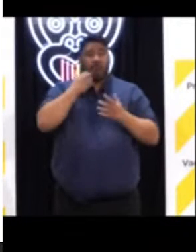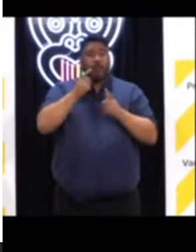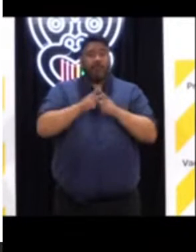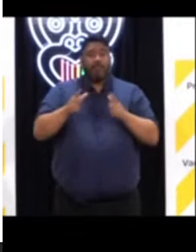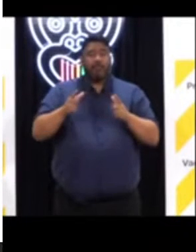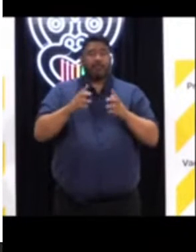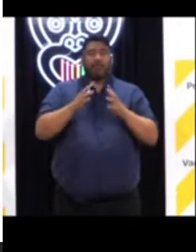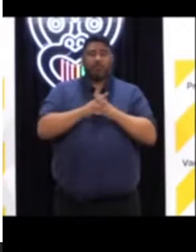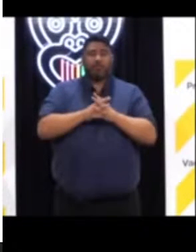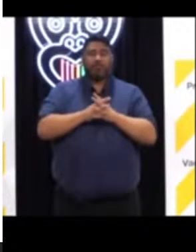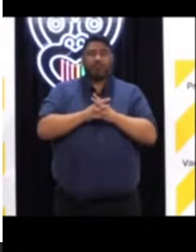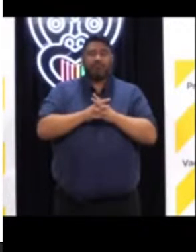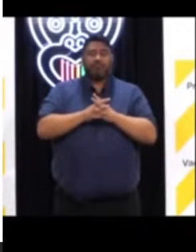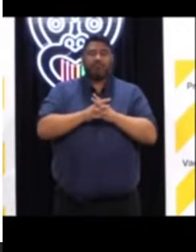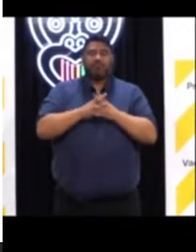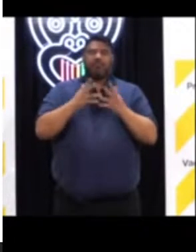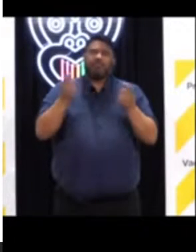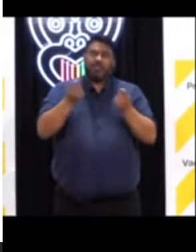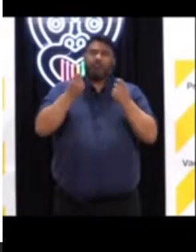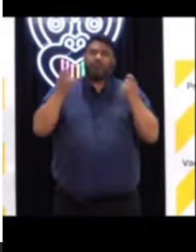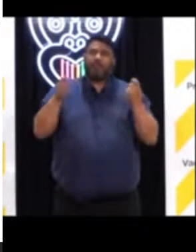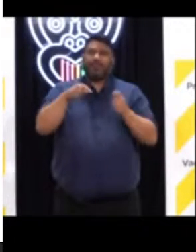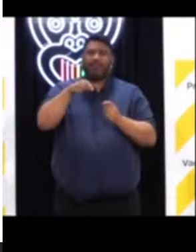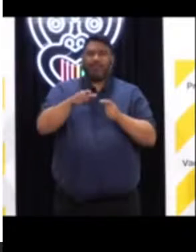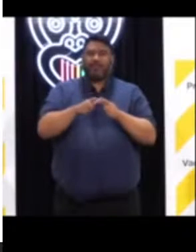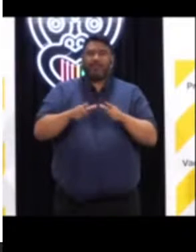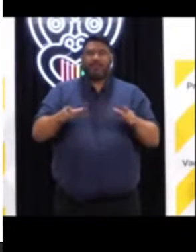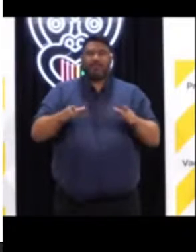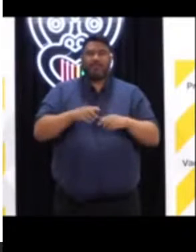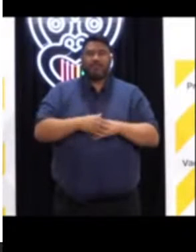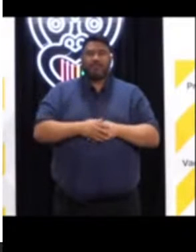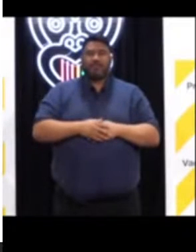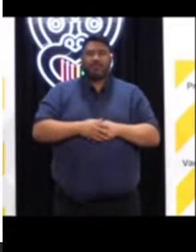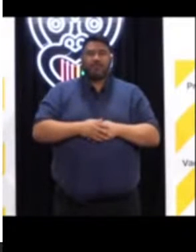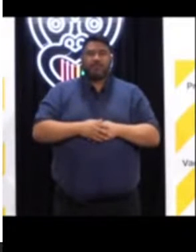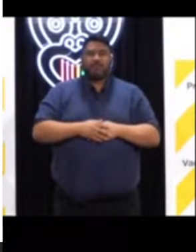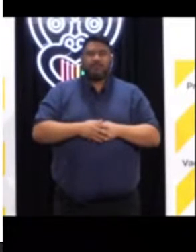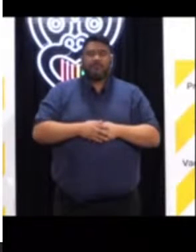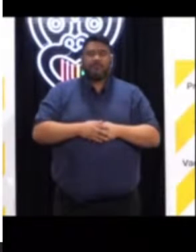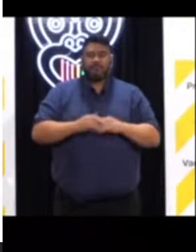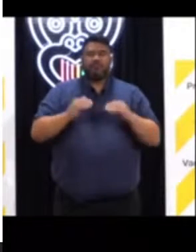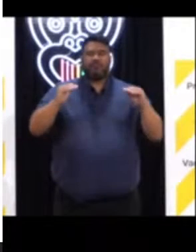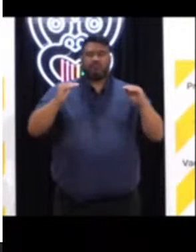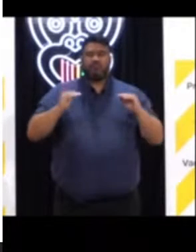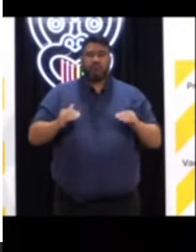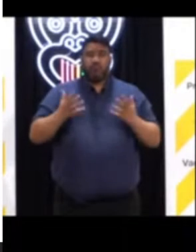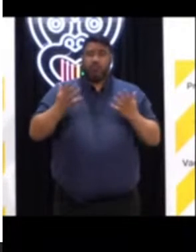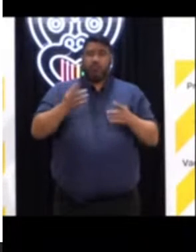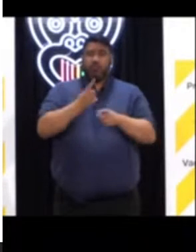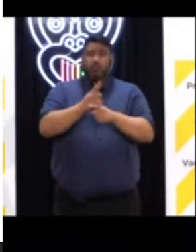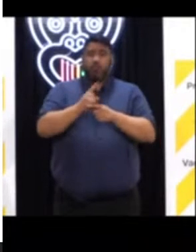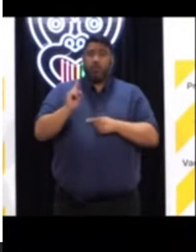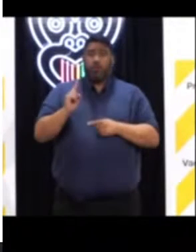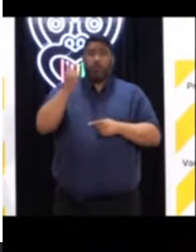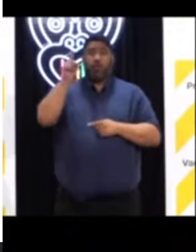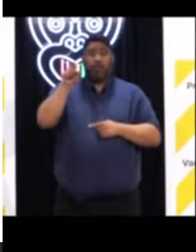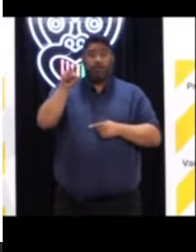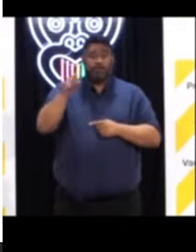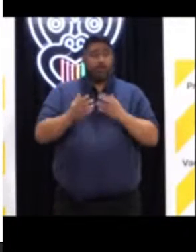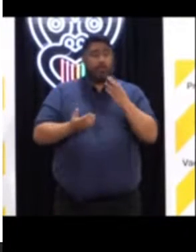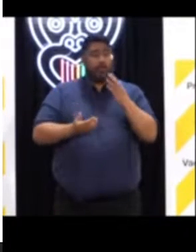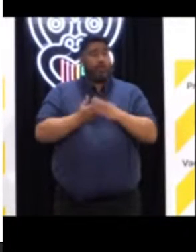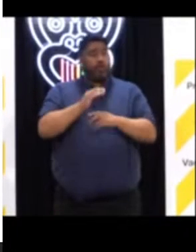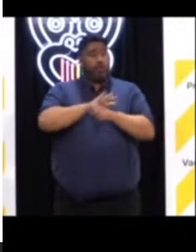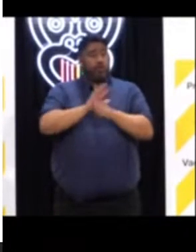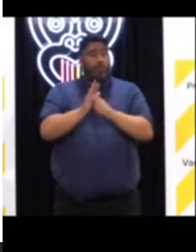reo Māori. On the Auckland outbreak today, we are reporting 15 new community cases of COVID-19,